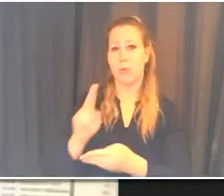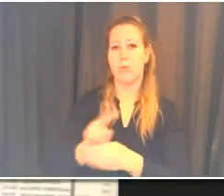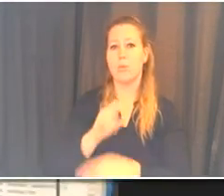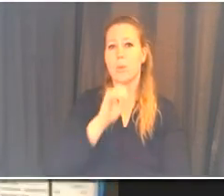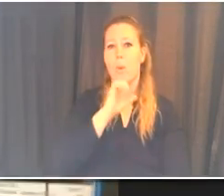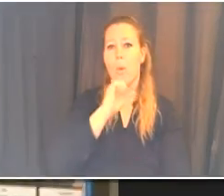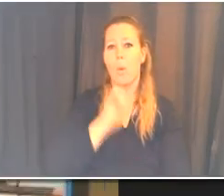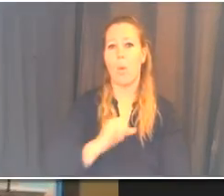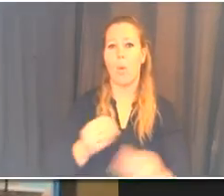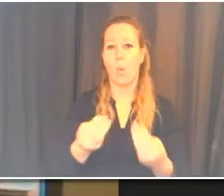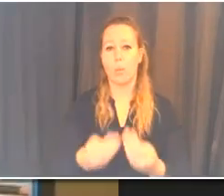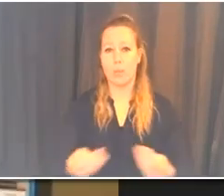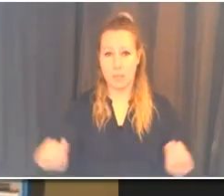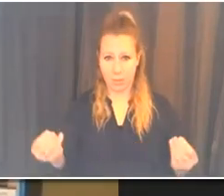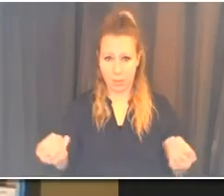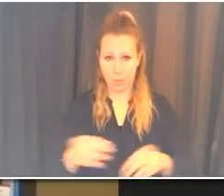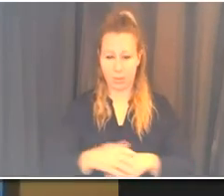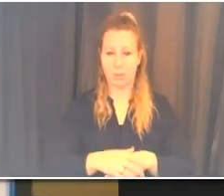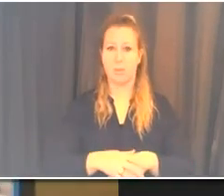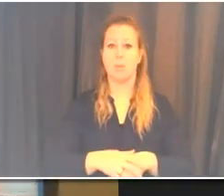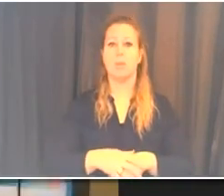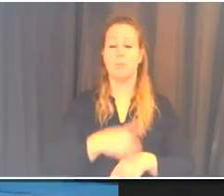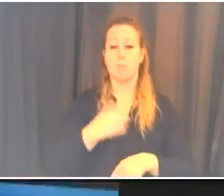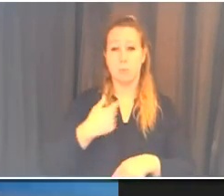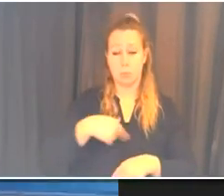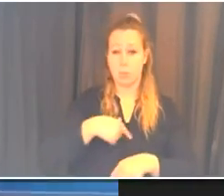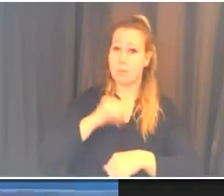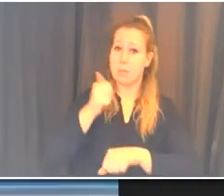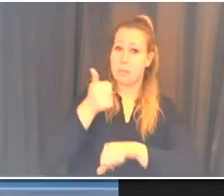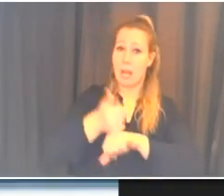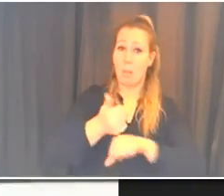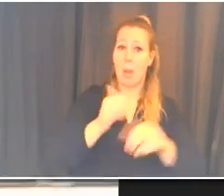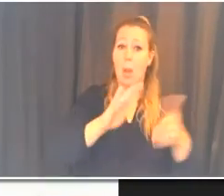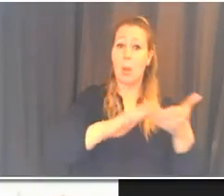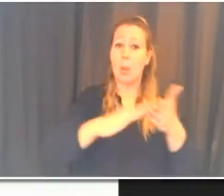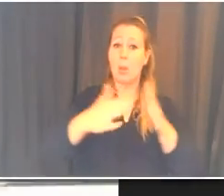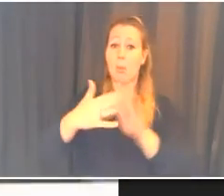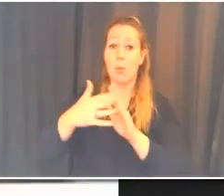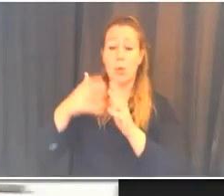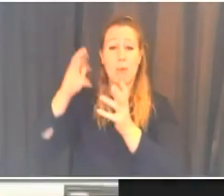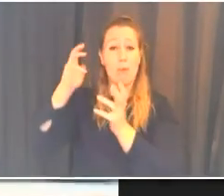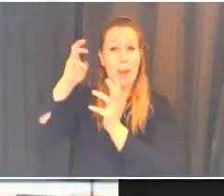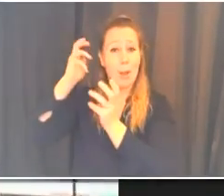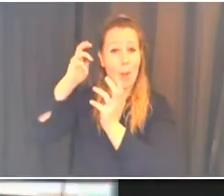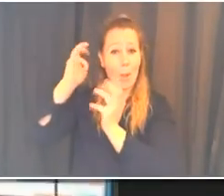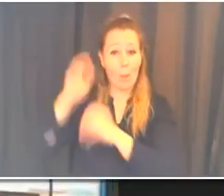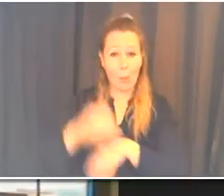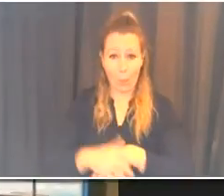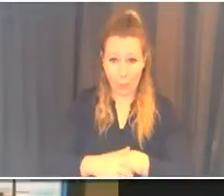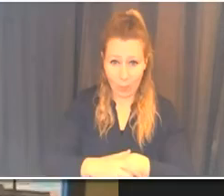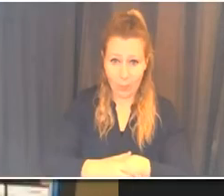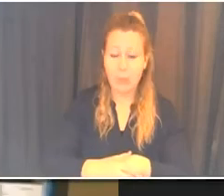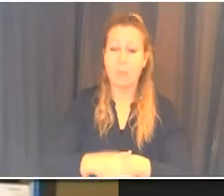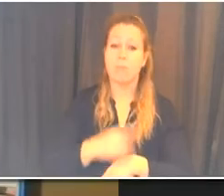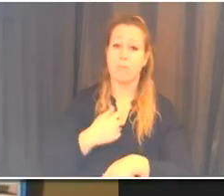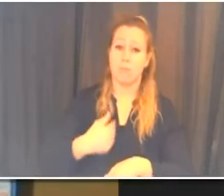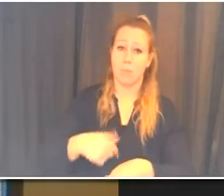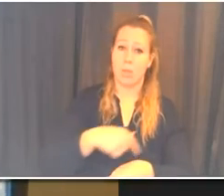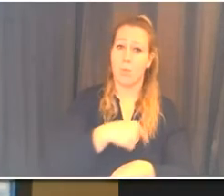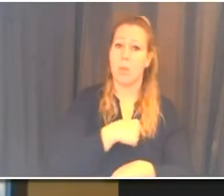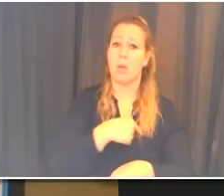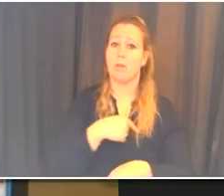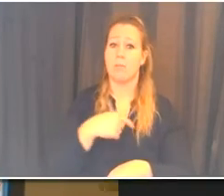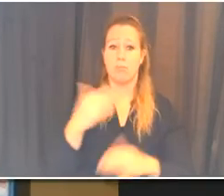organizations saizon M New York psychologist attorneys to provide the available services